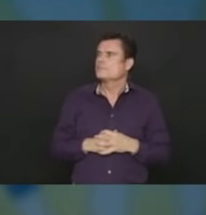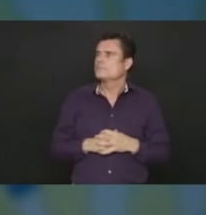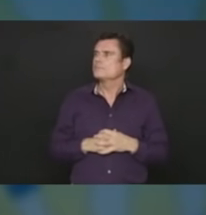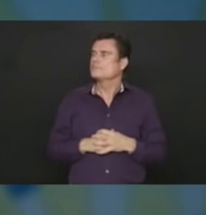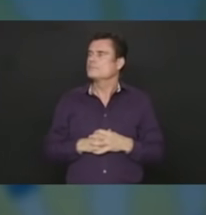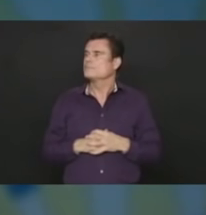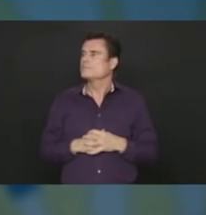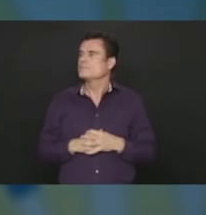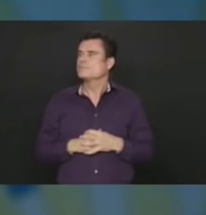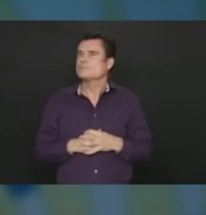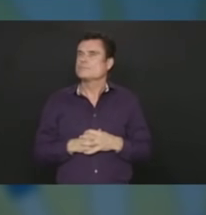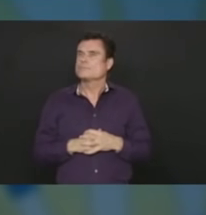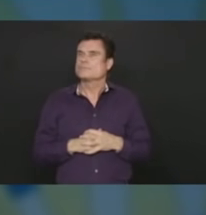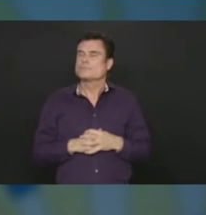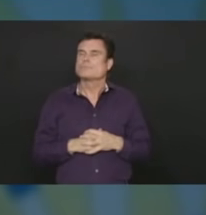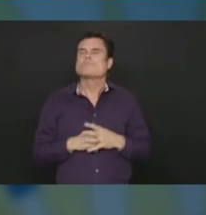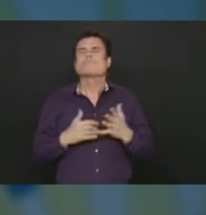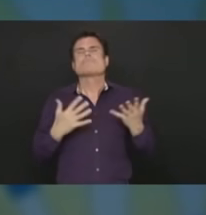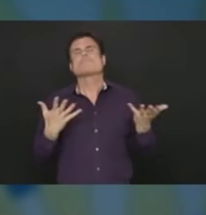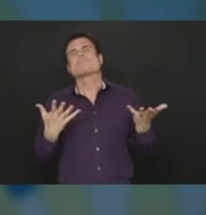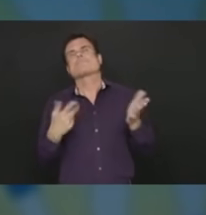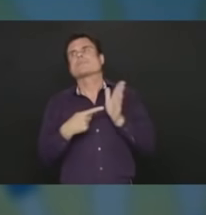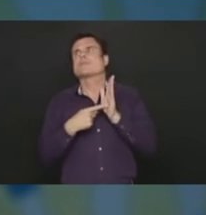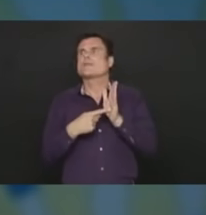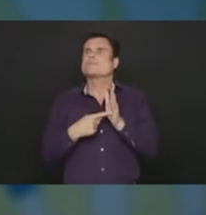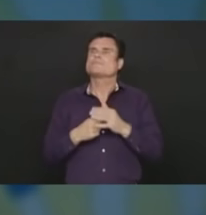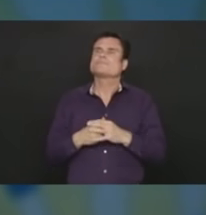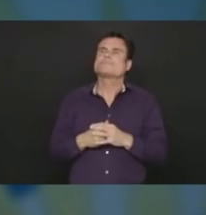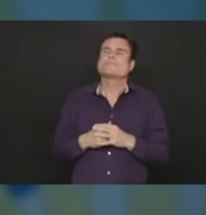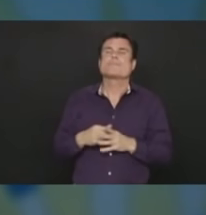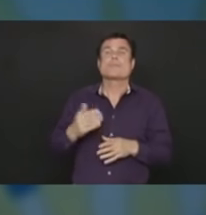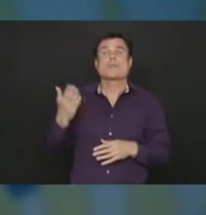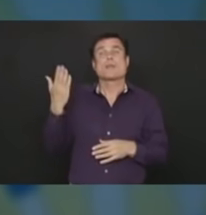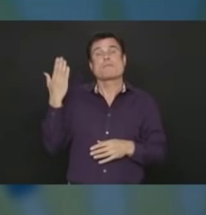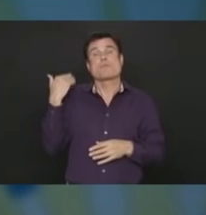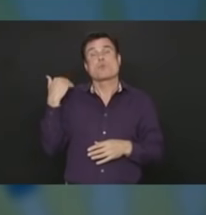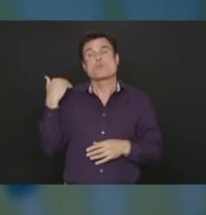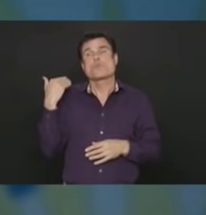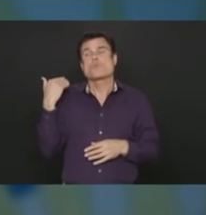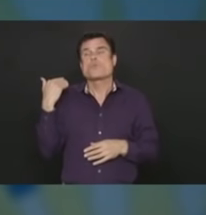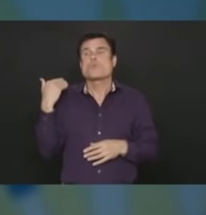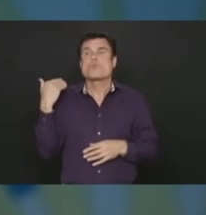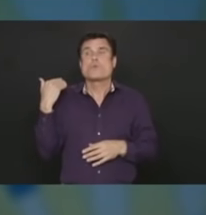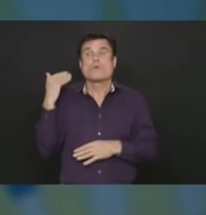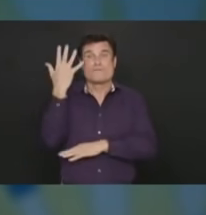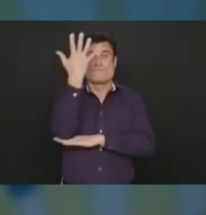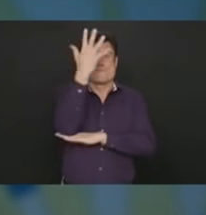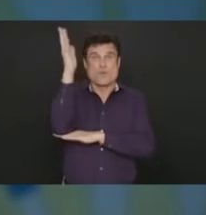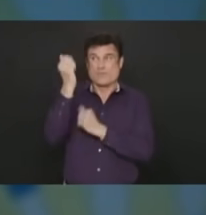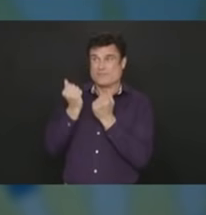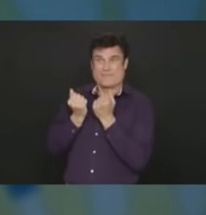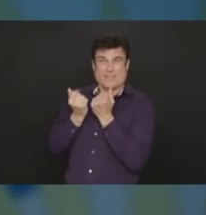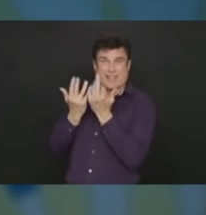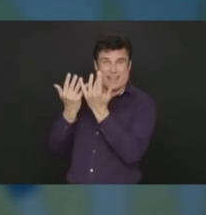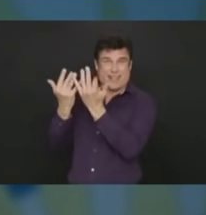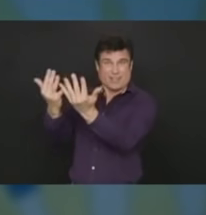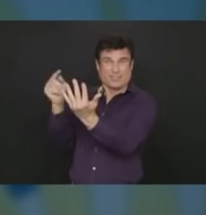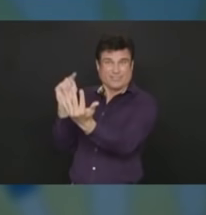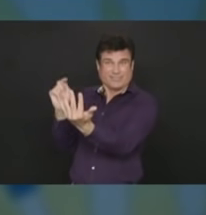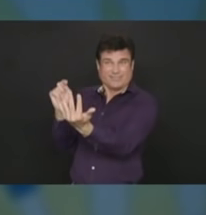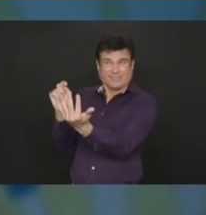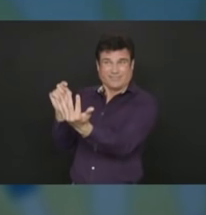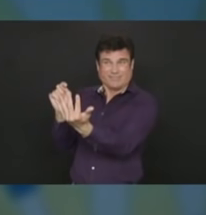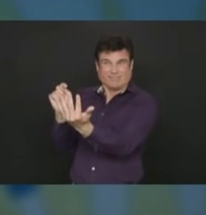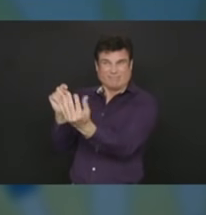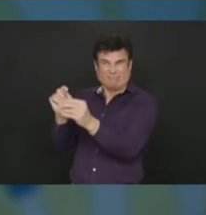the mortality, the all-cause mortality, in excess of normal for several weeks afterwards.